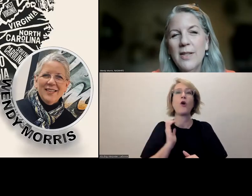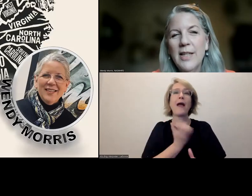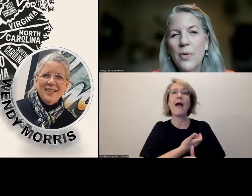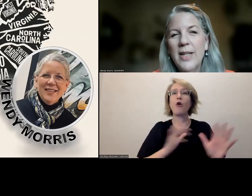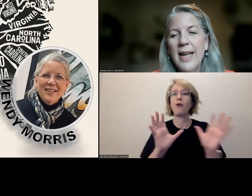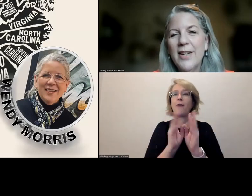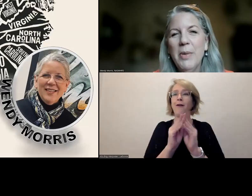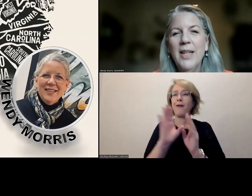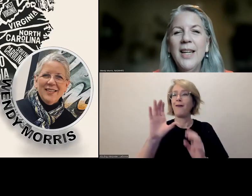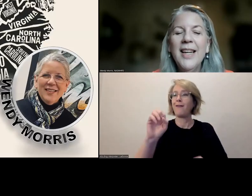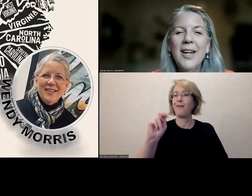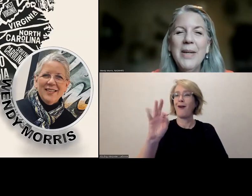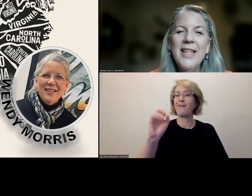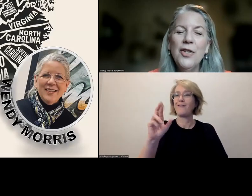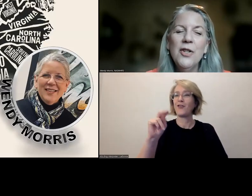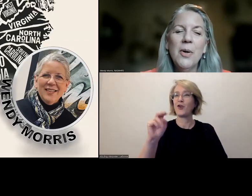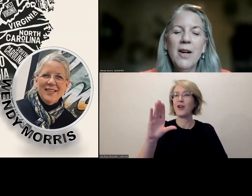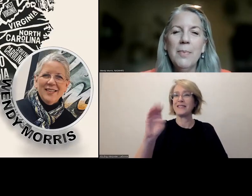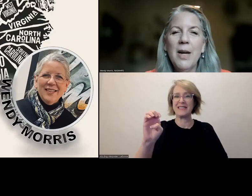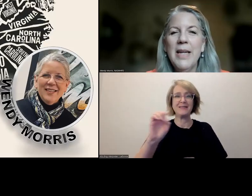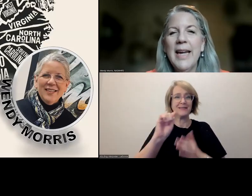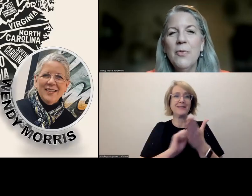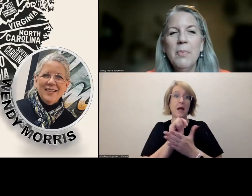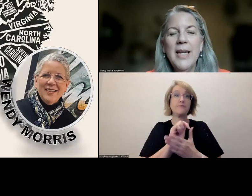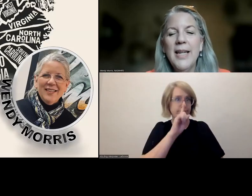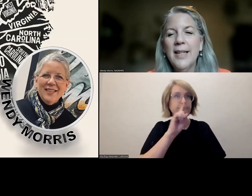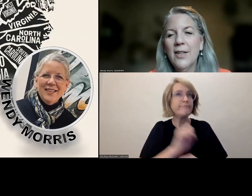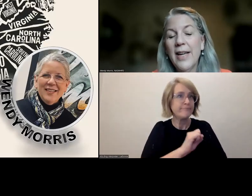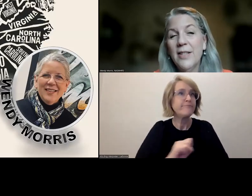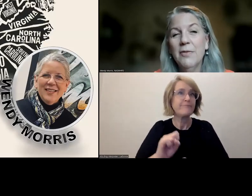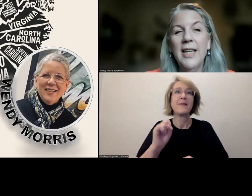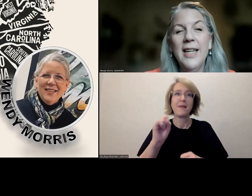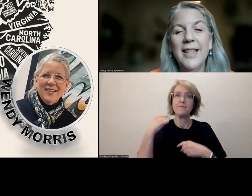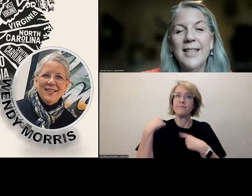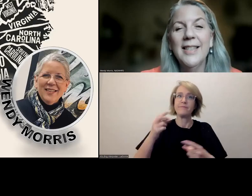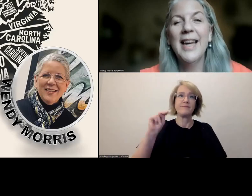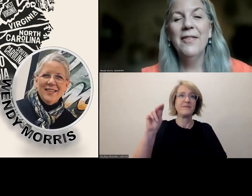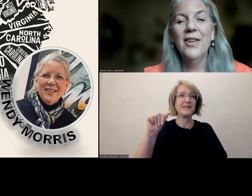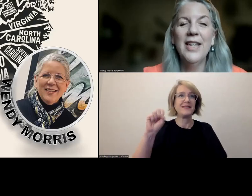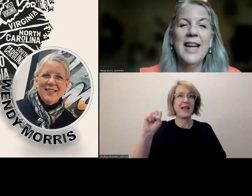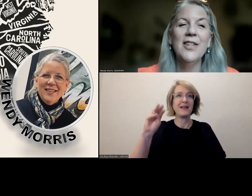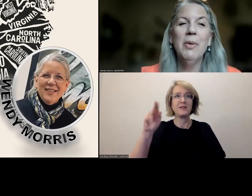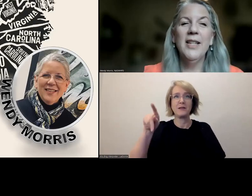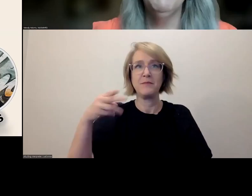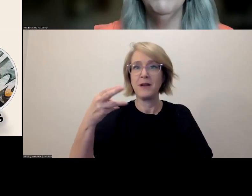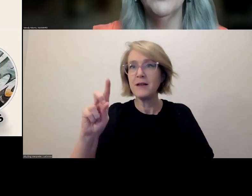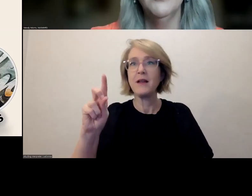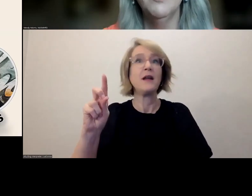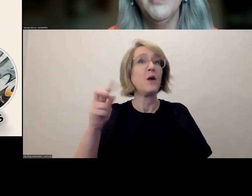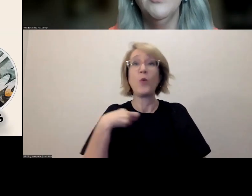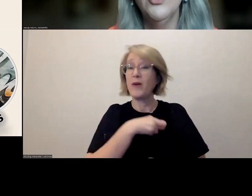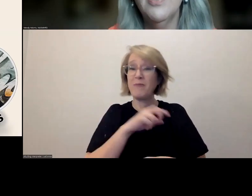true since I joined NASHBID. In addition to our upcoming annual meeting, collectively, the staff here at NASHBID has